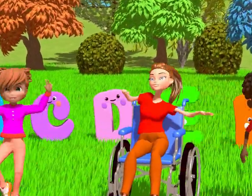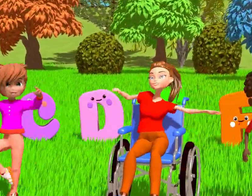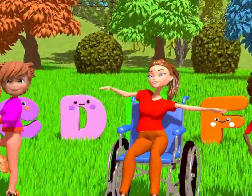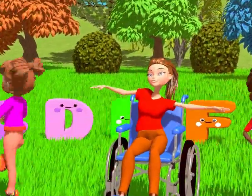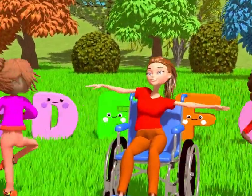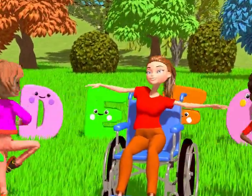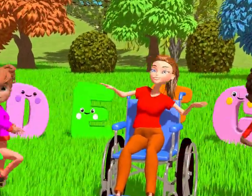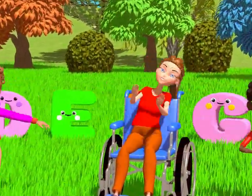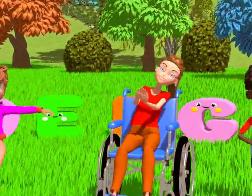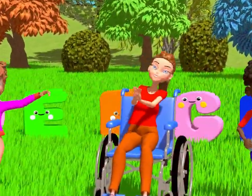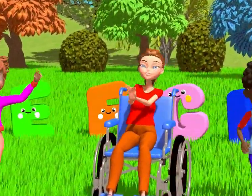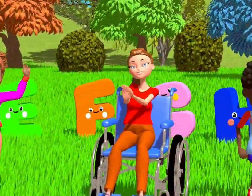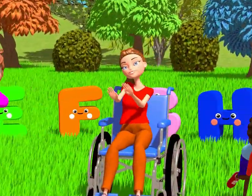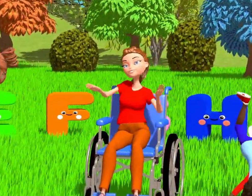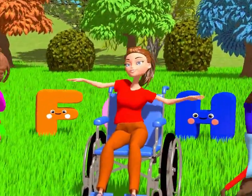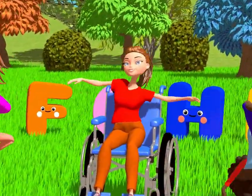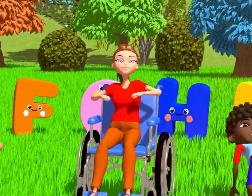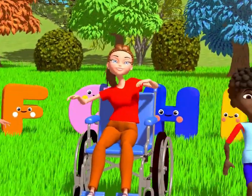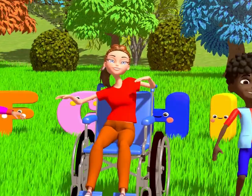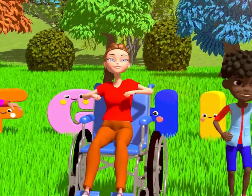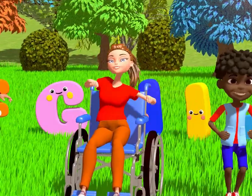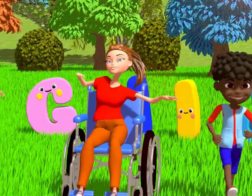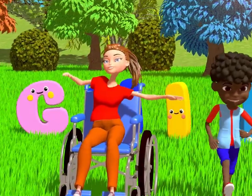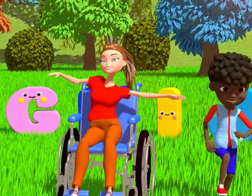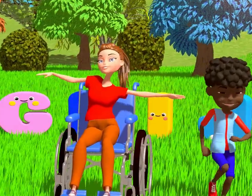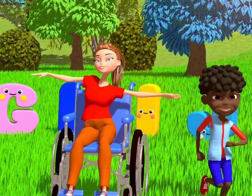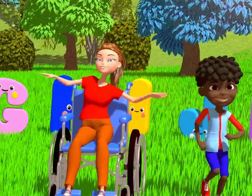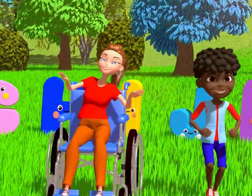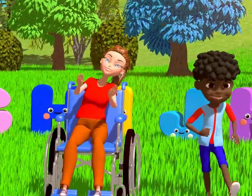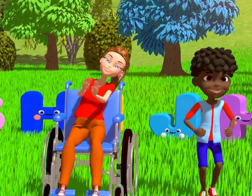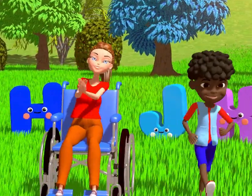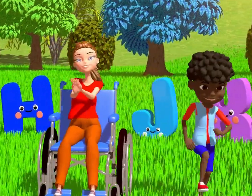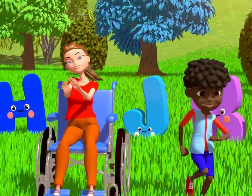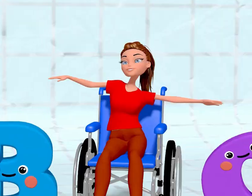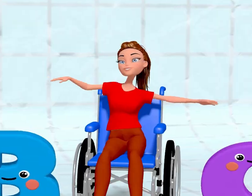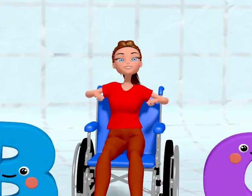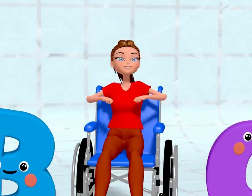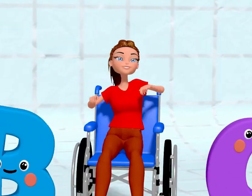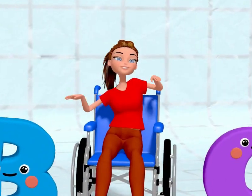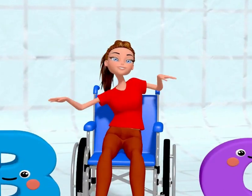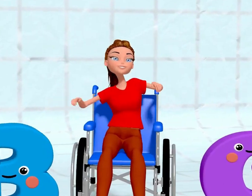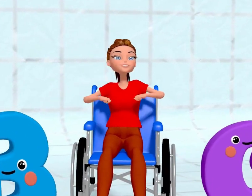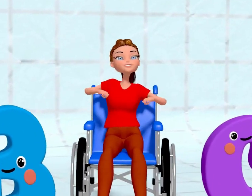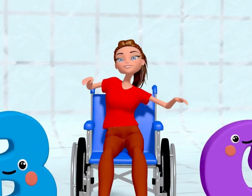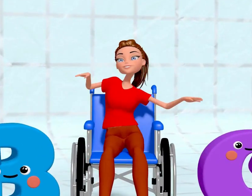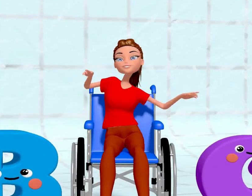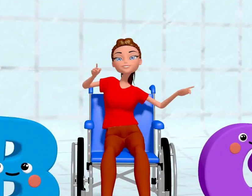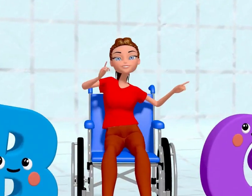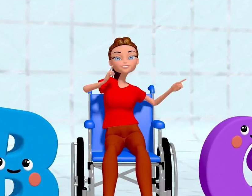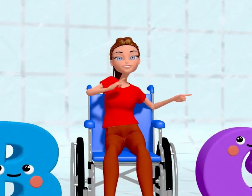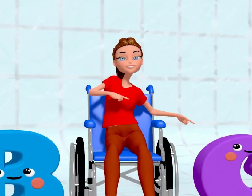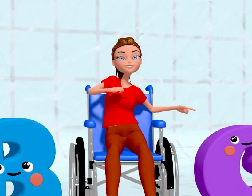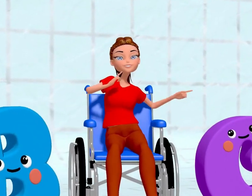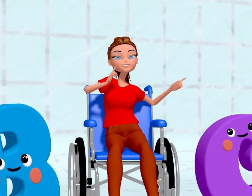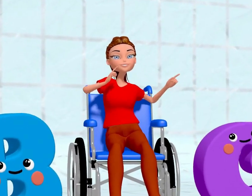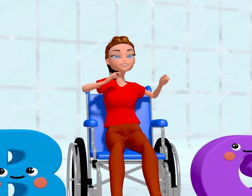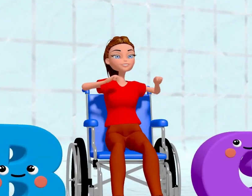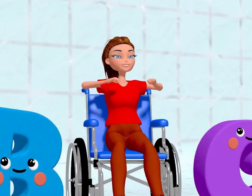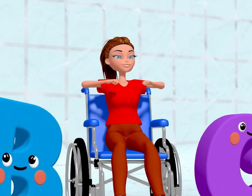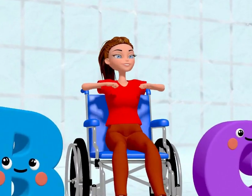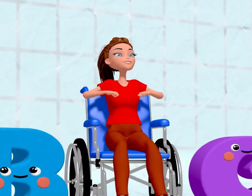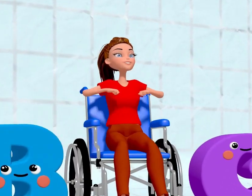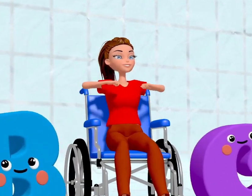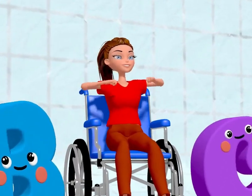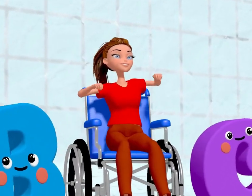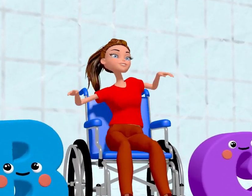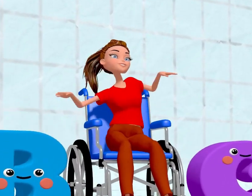Sing with me. I know my ABCs. I ABCs. I